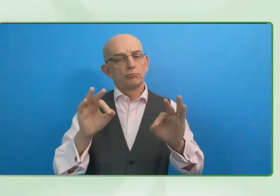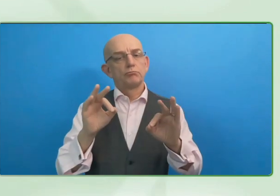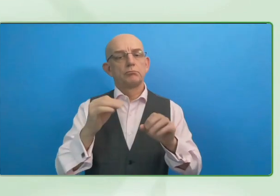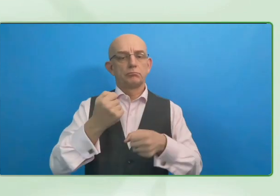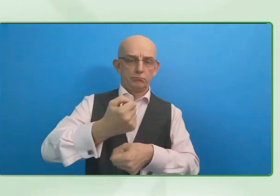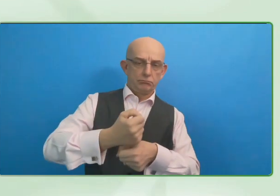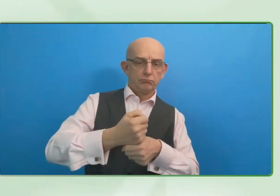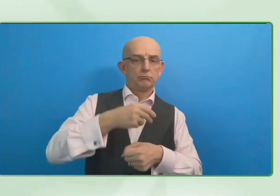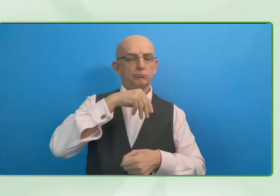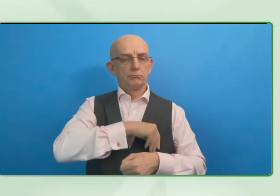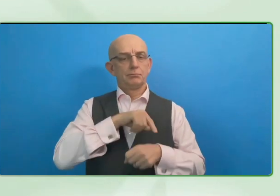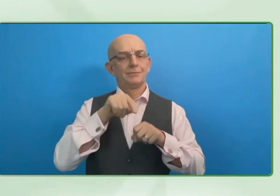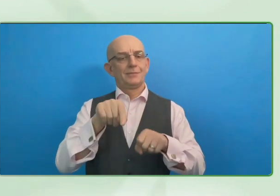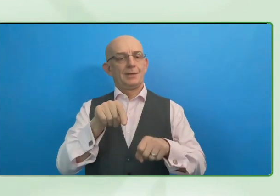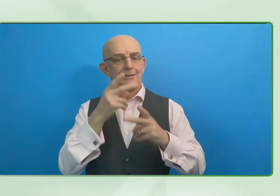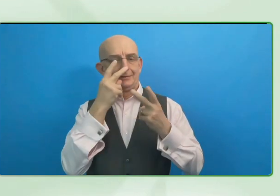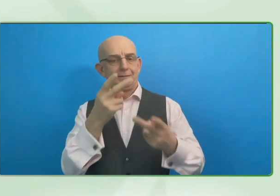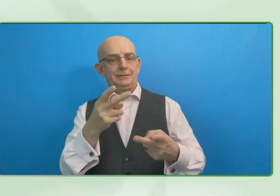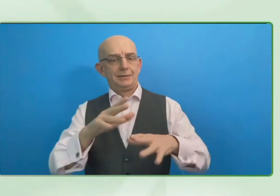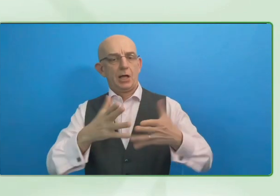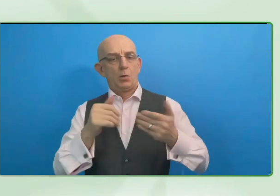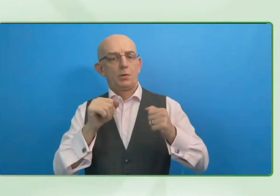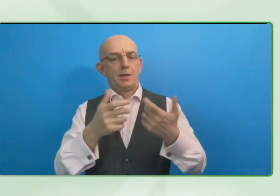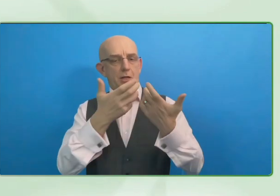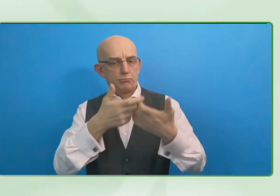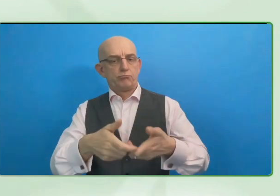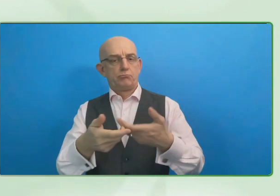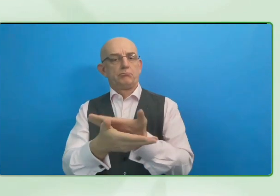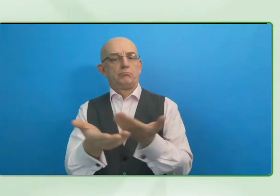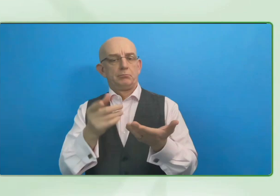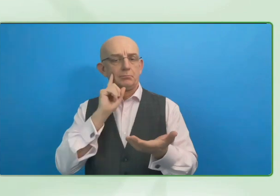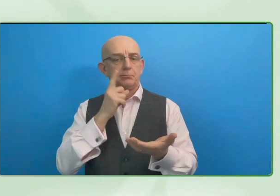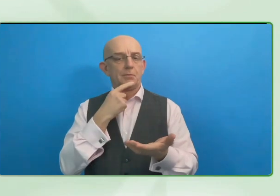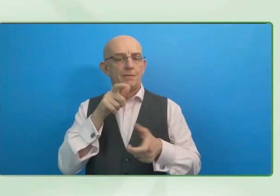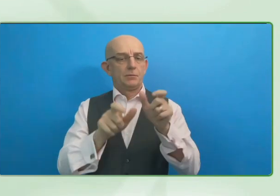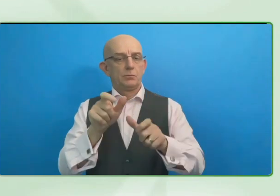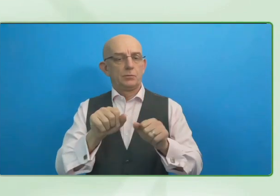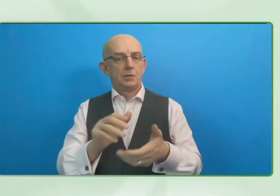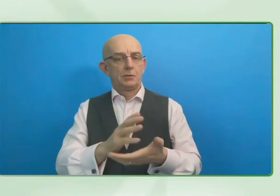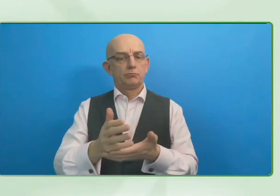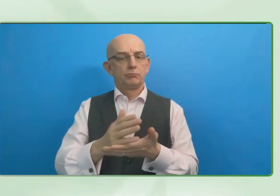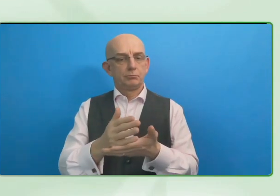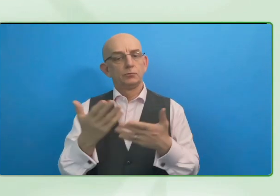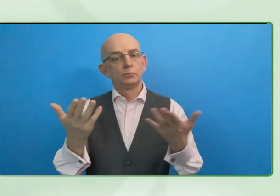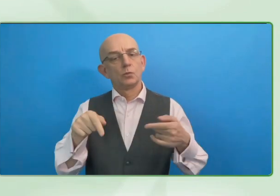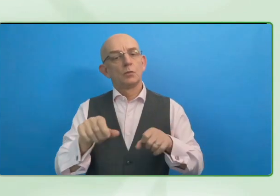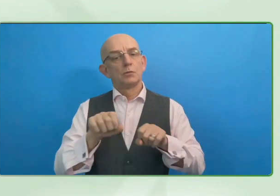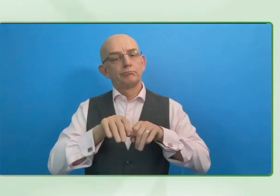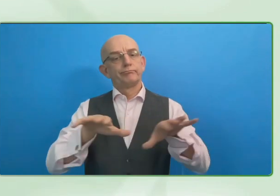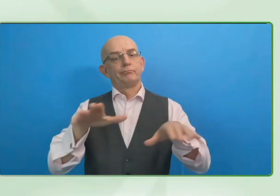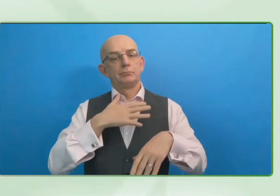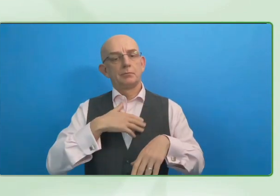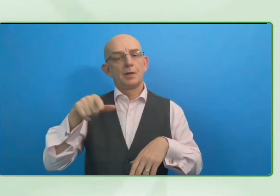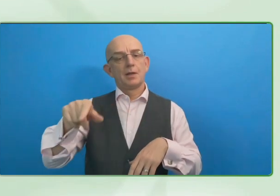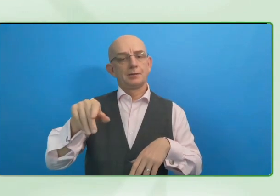we definitely want to expand to the MENA region, particularly if we talk about Egypt and Africa, North Africa part. So that's why our